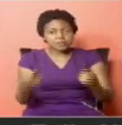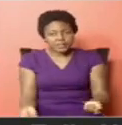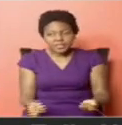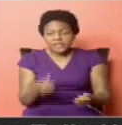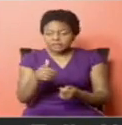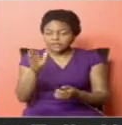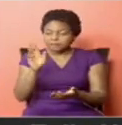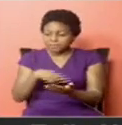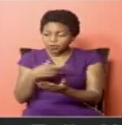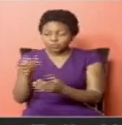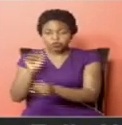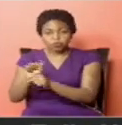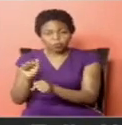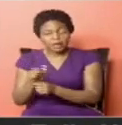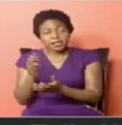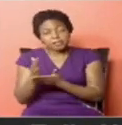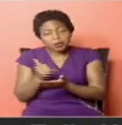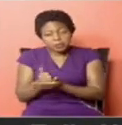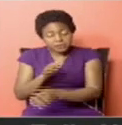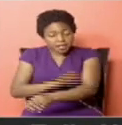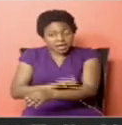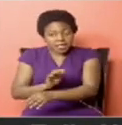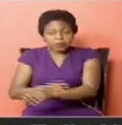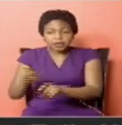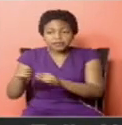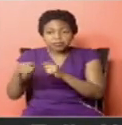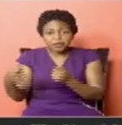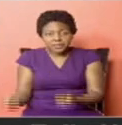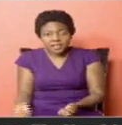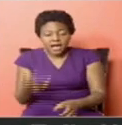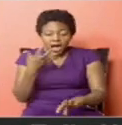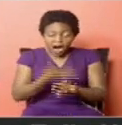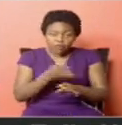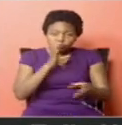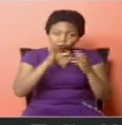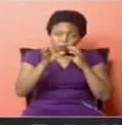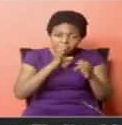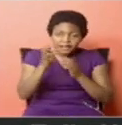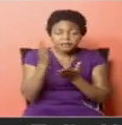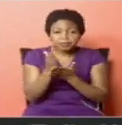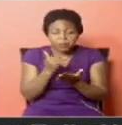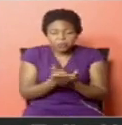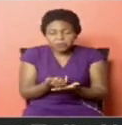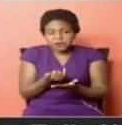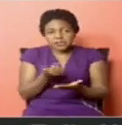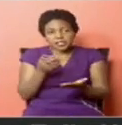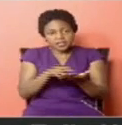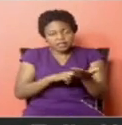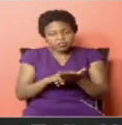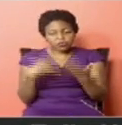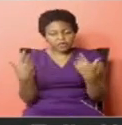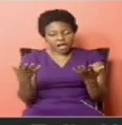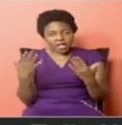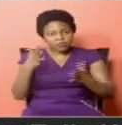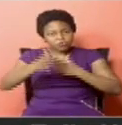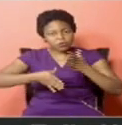work because his arm was broken. He could not communicate because his arm was